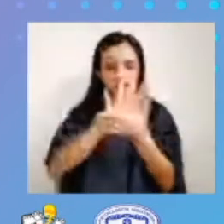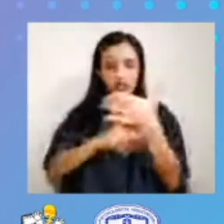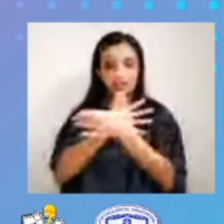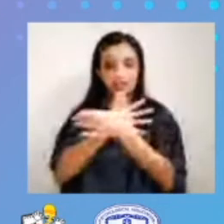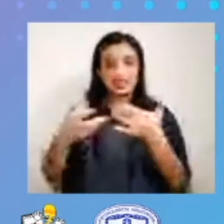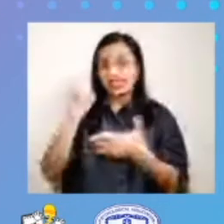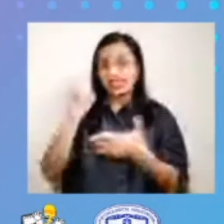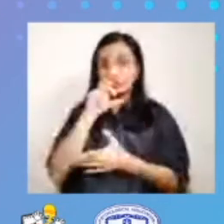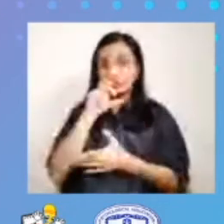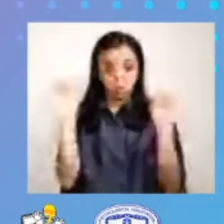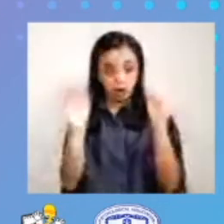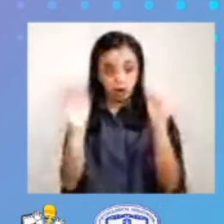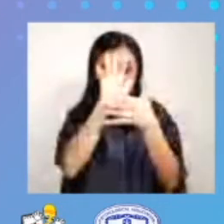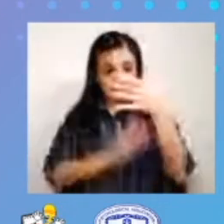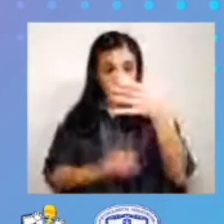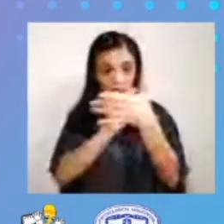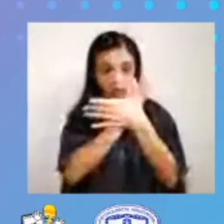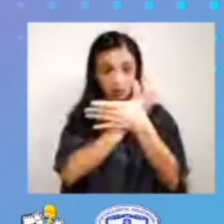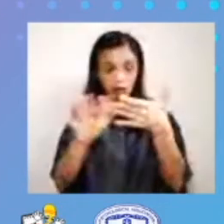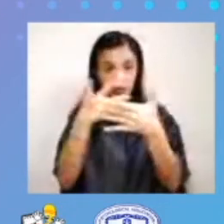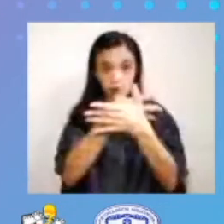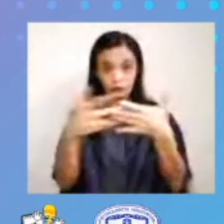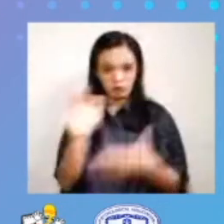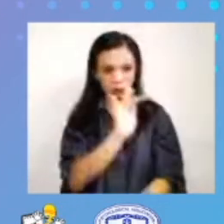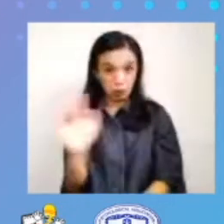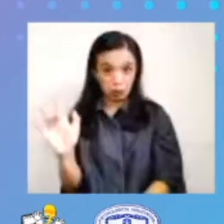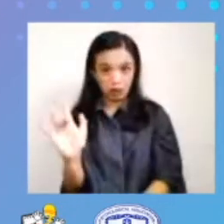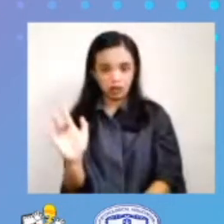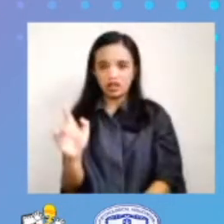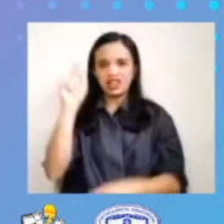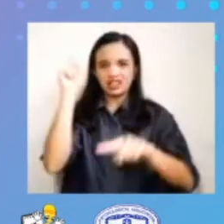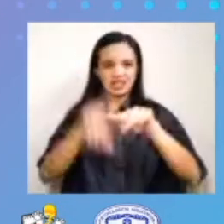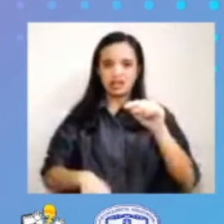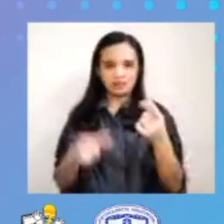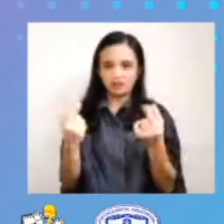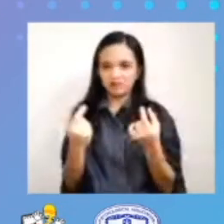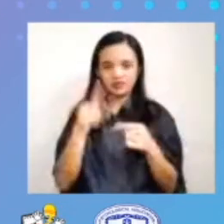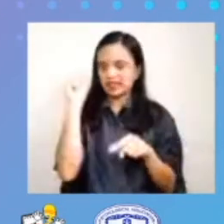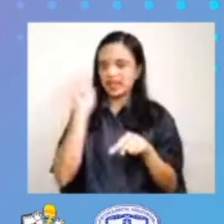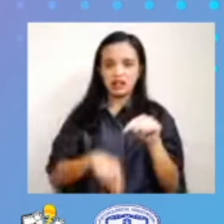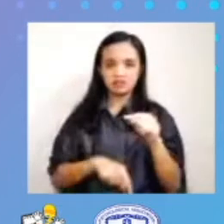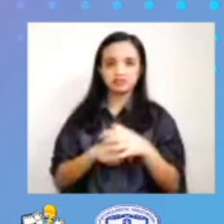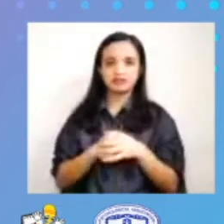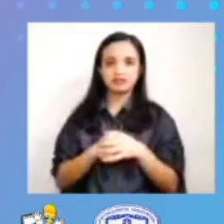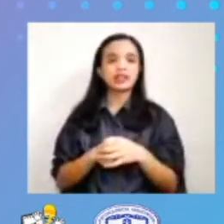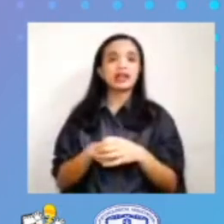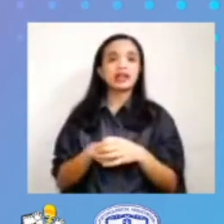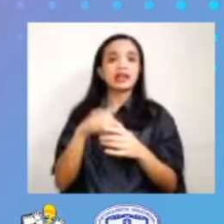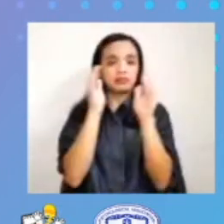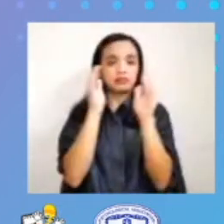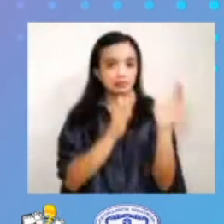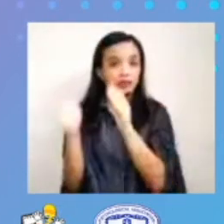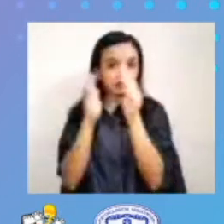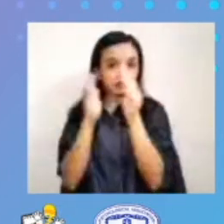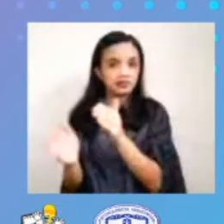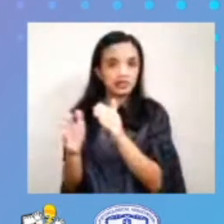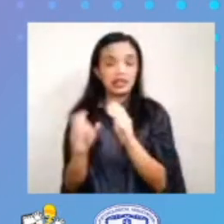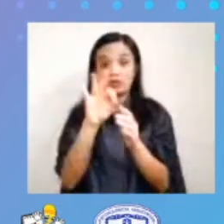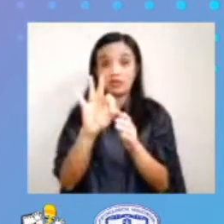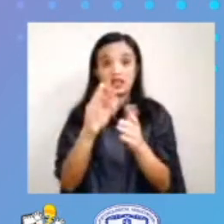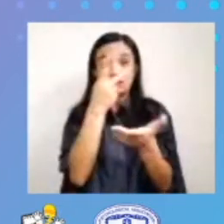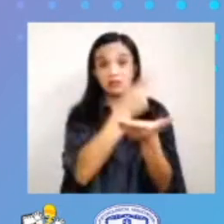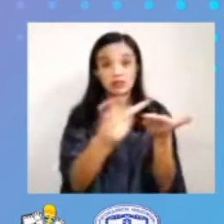you're looking for weights, a backpack with books. You can get yung lalagyan ng tubig, ng dispenser, diba? For